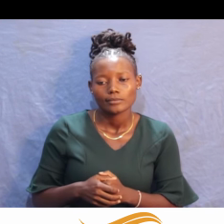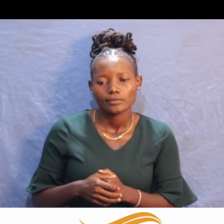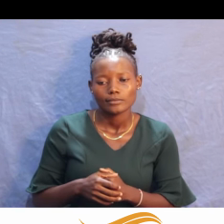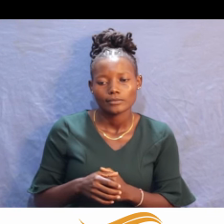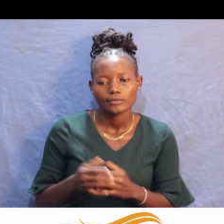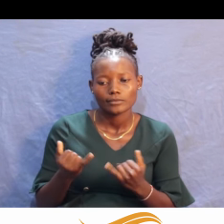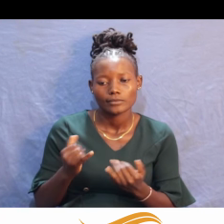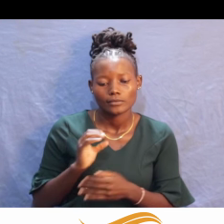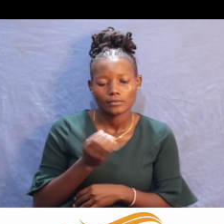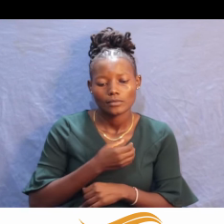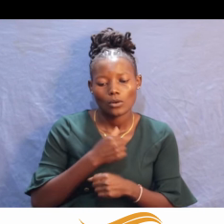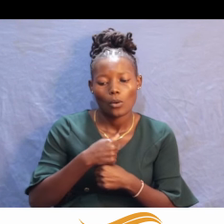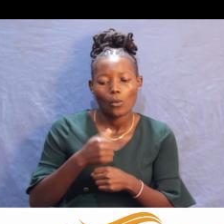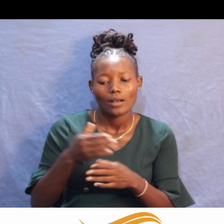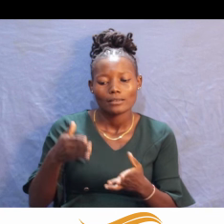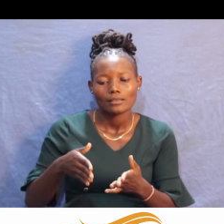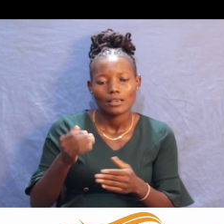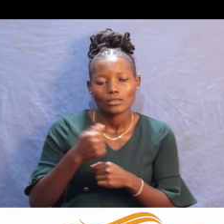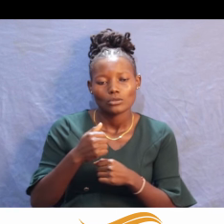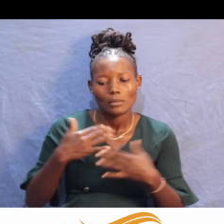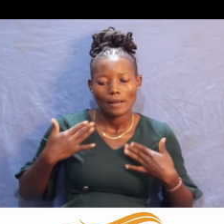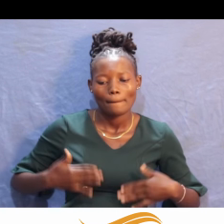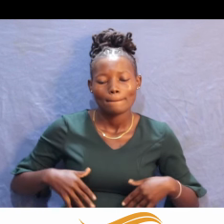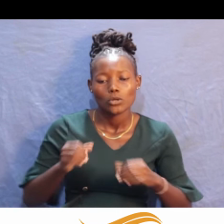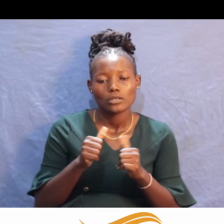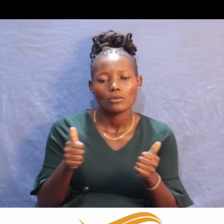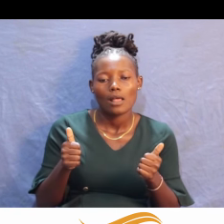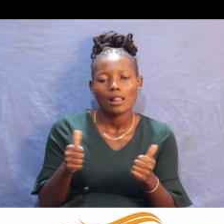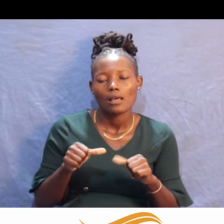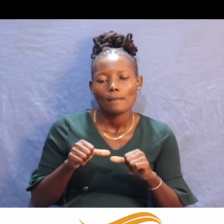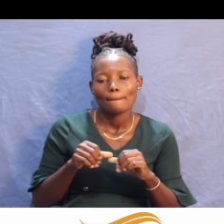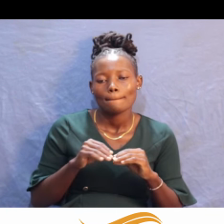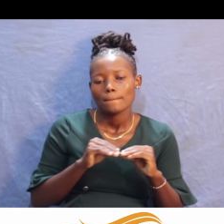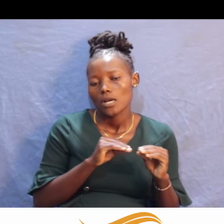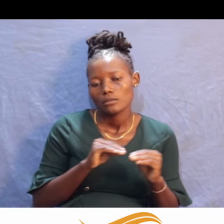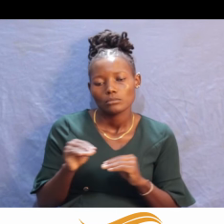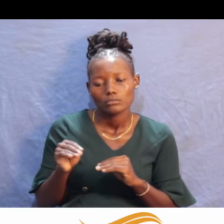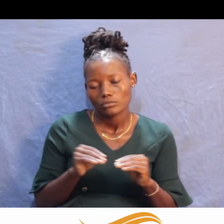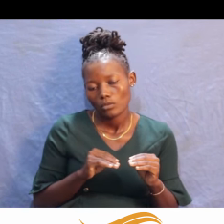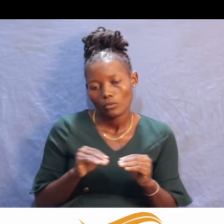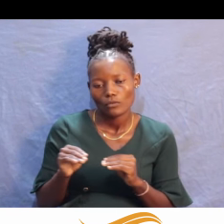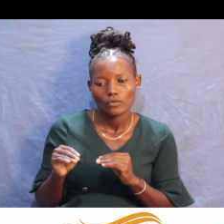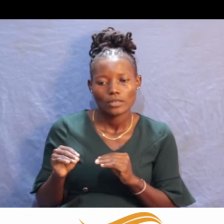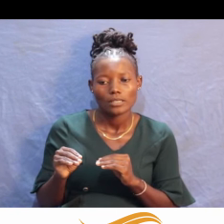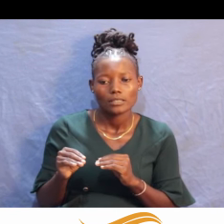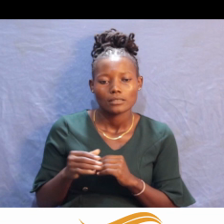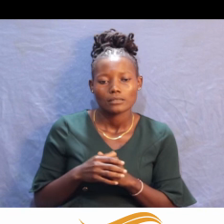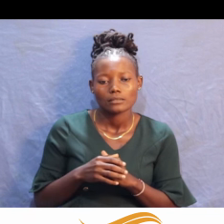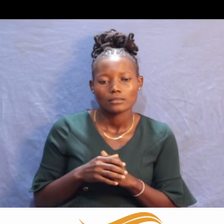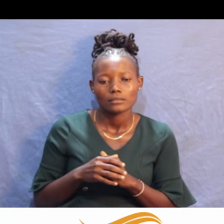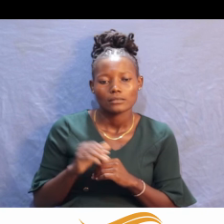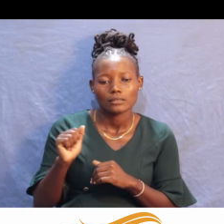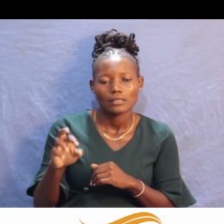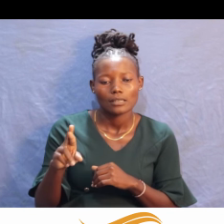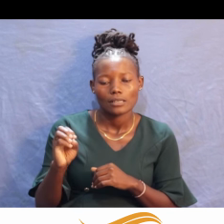So our job here is to make the body more efficient by moving this point, what we call